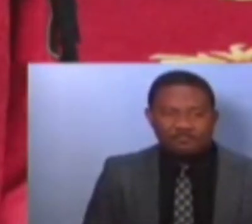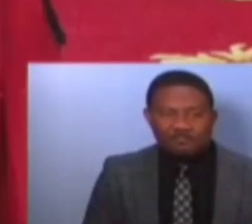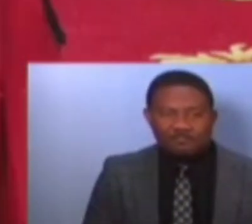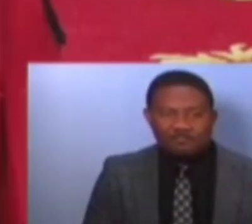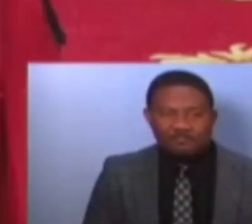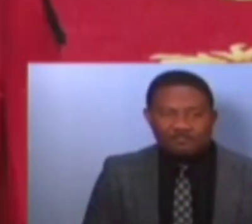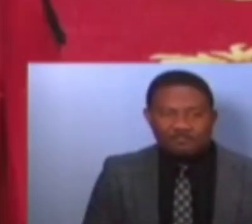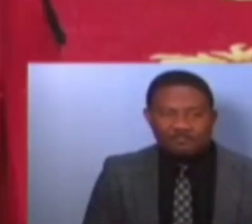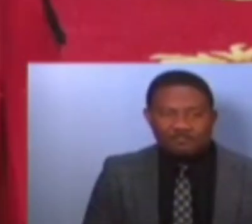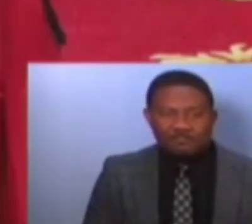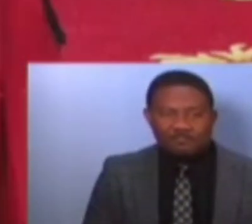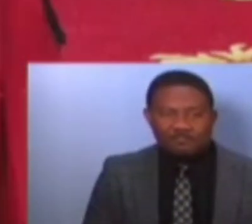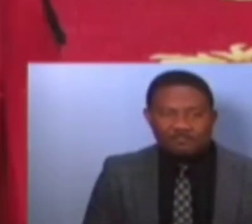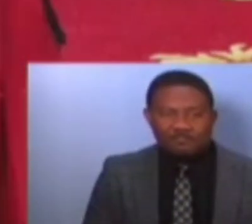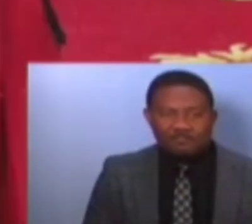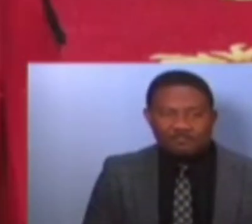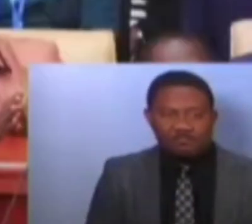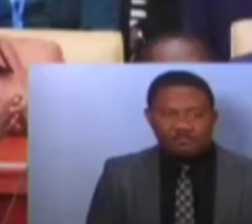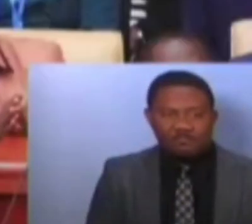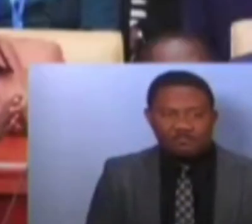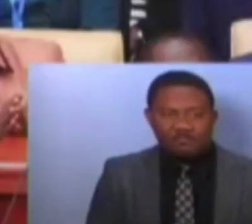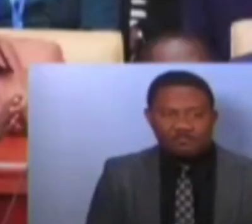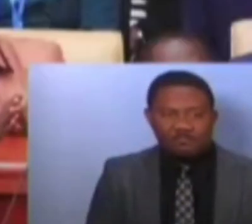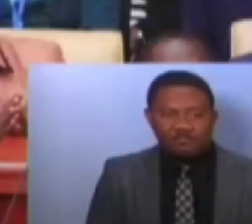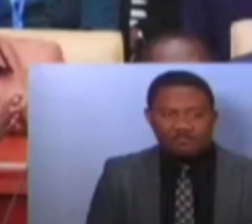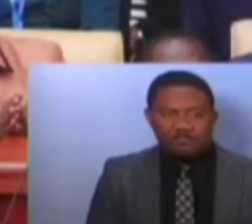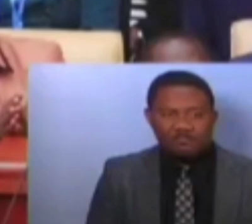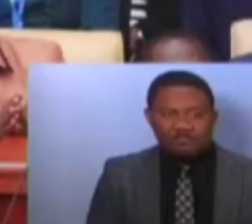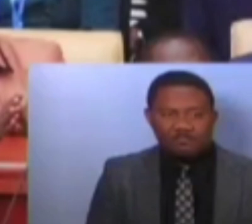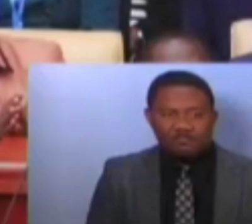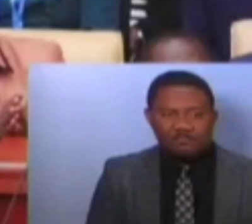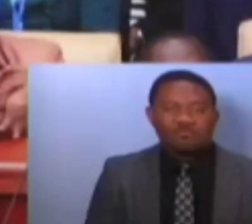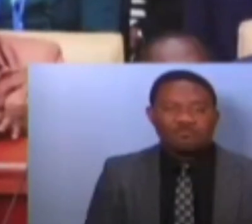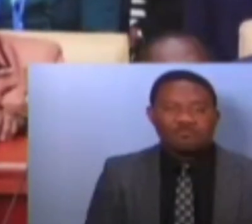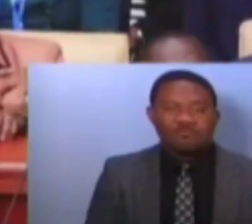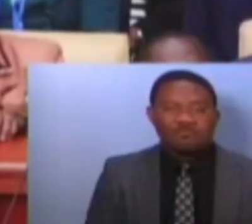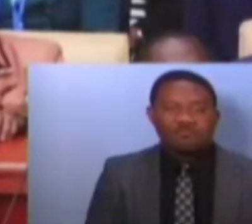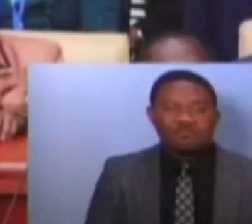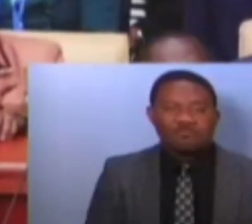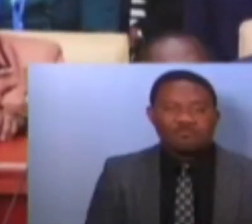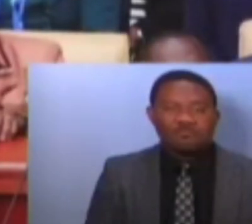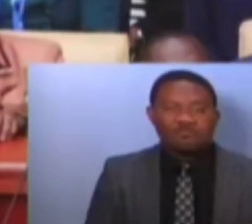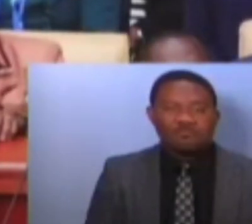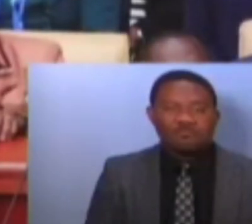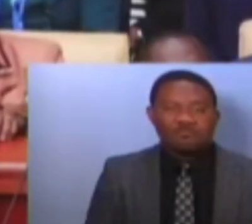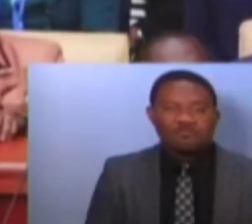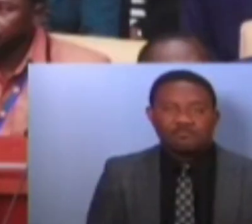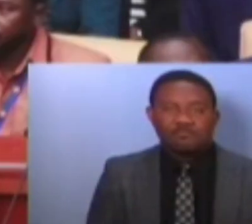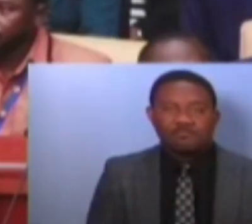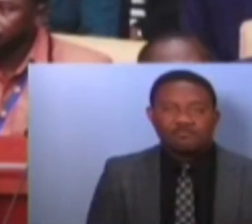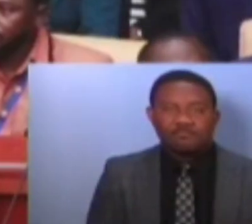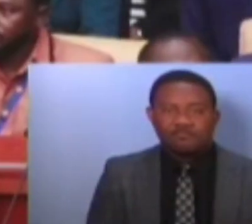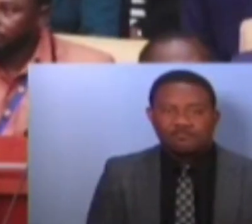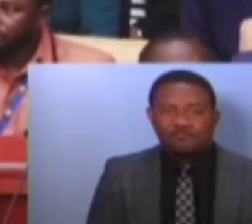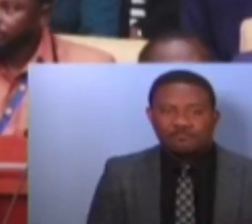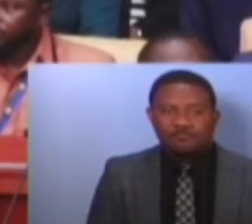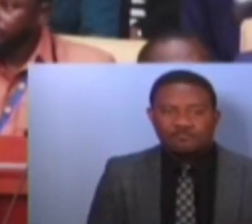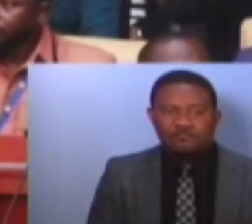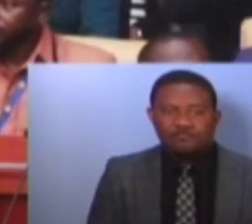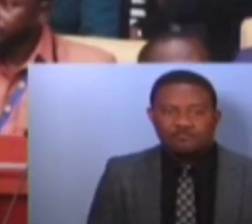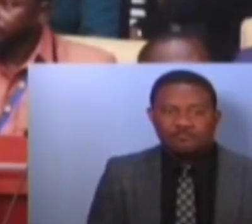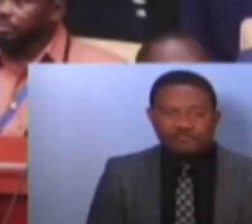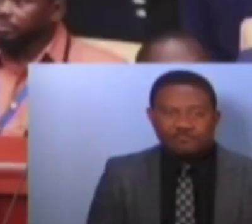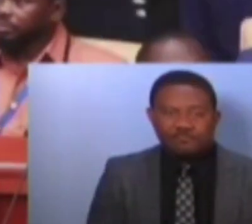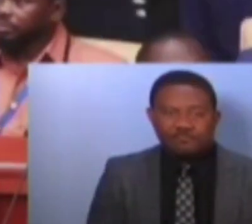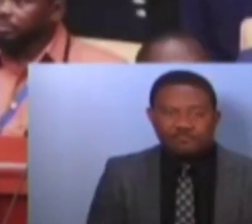Lawyer, minority leader, Honorable Afenyo Maki, loud and clear. Mr. Chairman, he said, and I quote him,